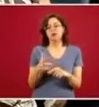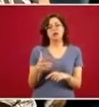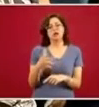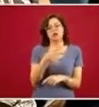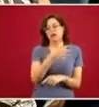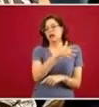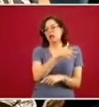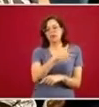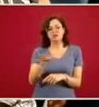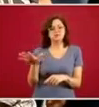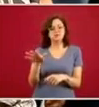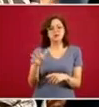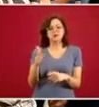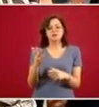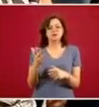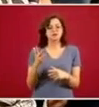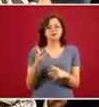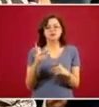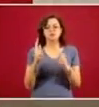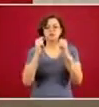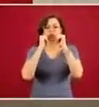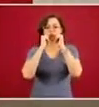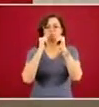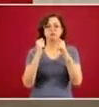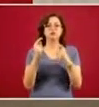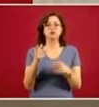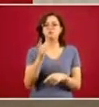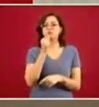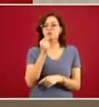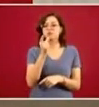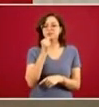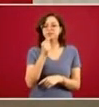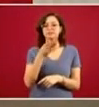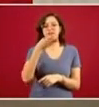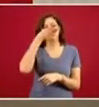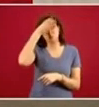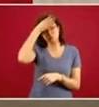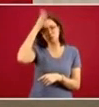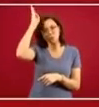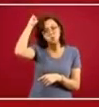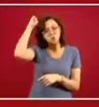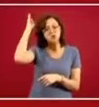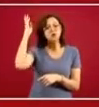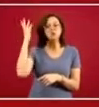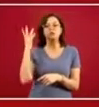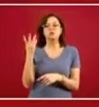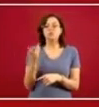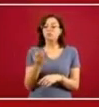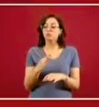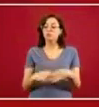a specific group, although this is a general recommendation for any corporation,